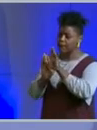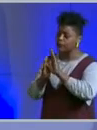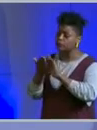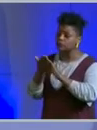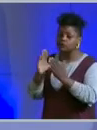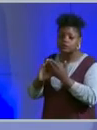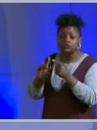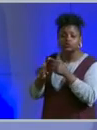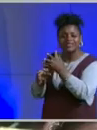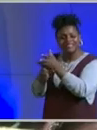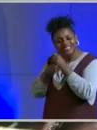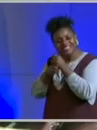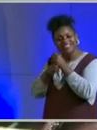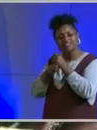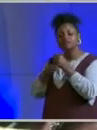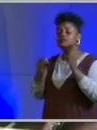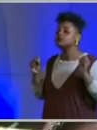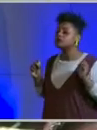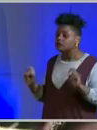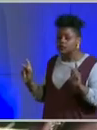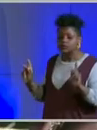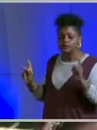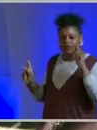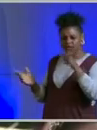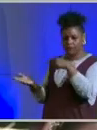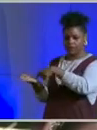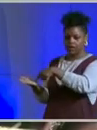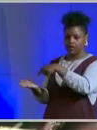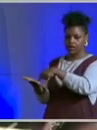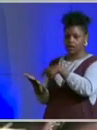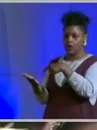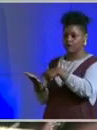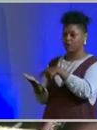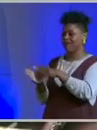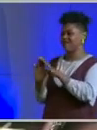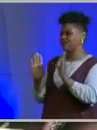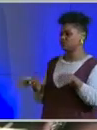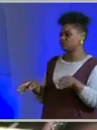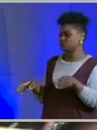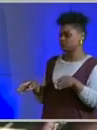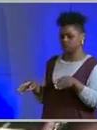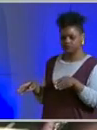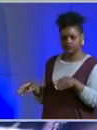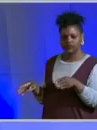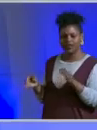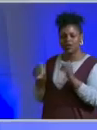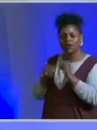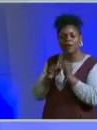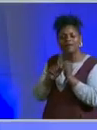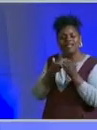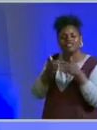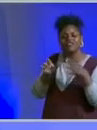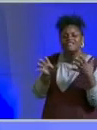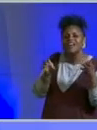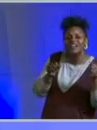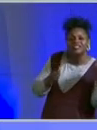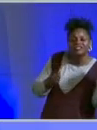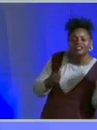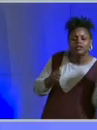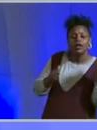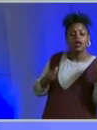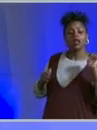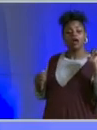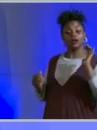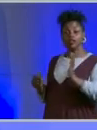to affordable housing, just as easy or even faster as with luxury housing? How can we make sure that